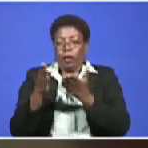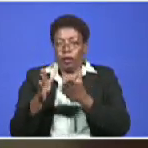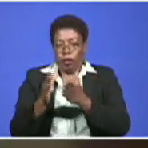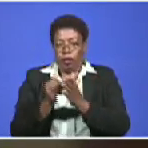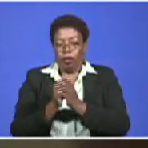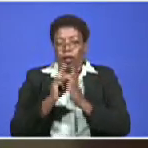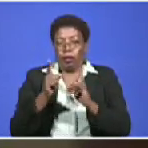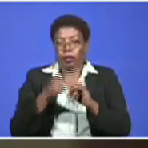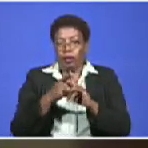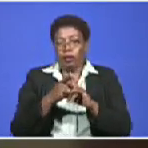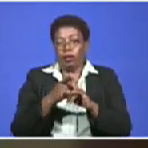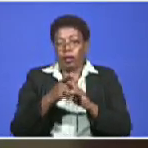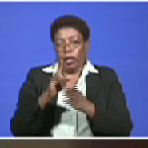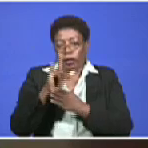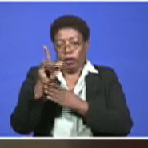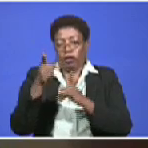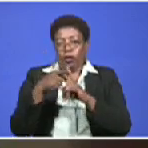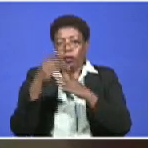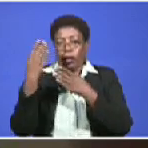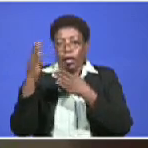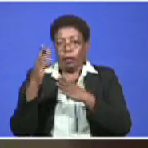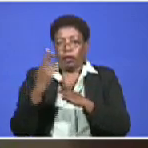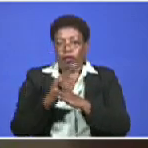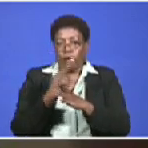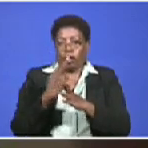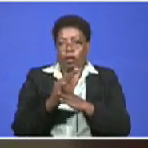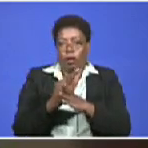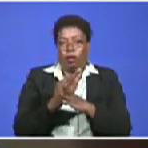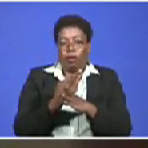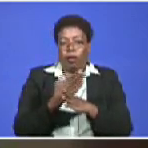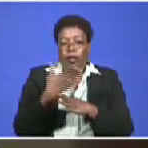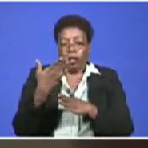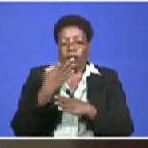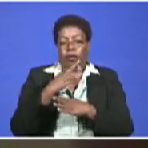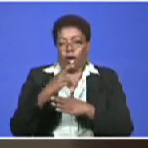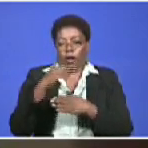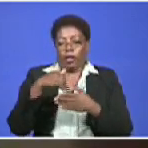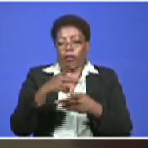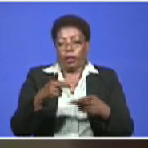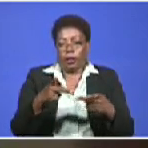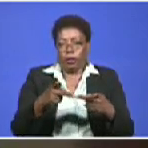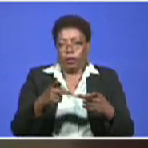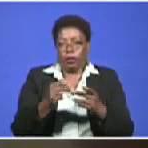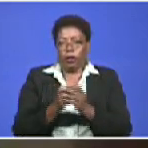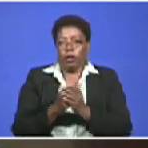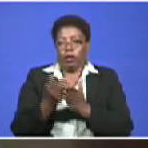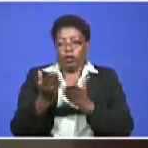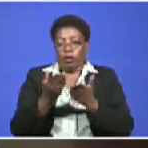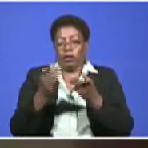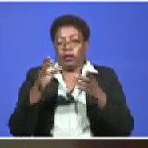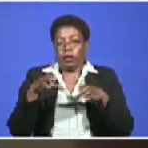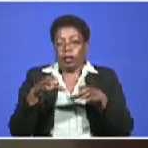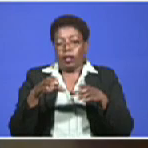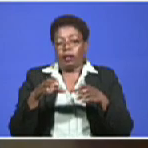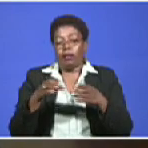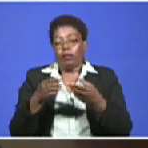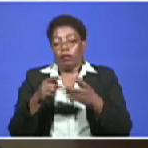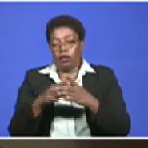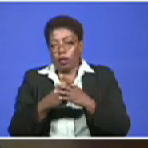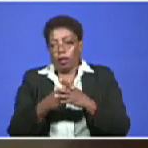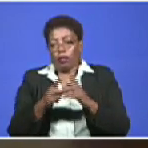air service to the Bahamas, the regulatory regime is already in place and service can commence